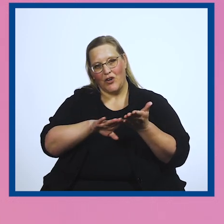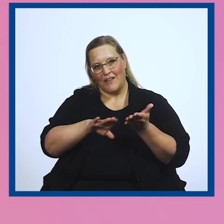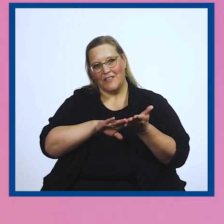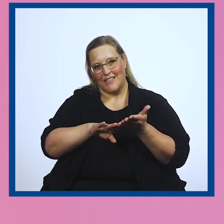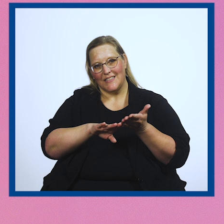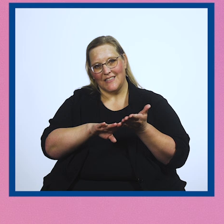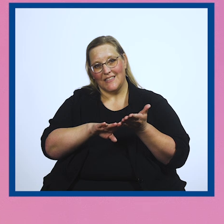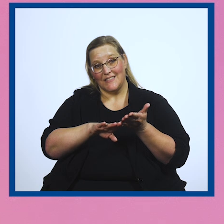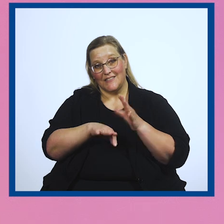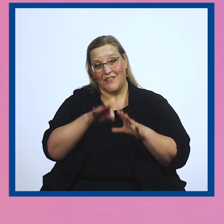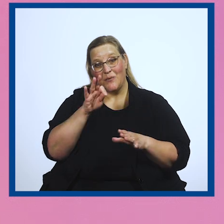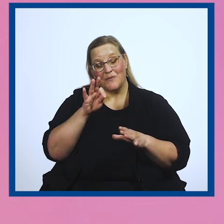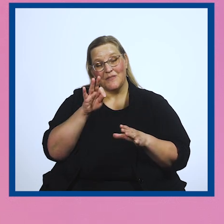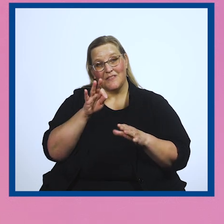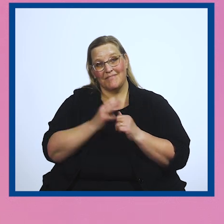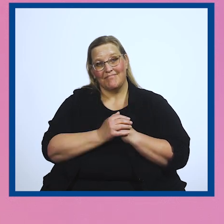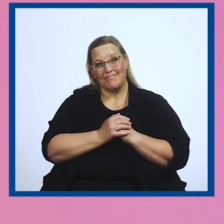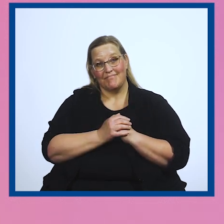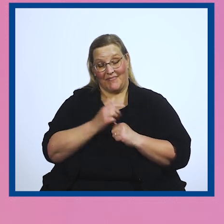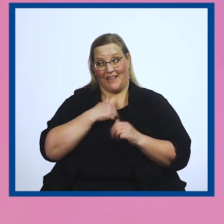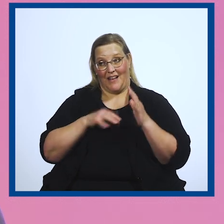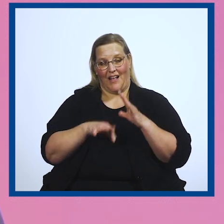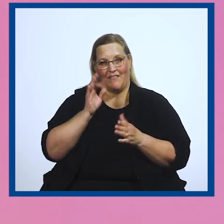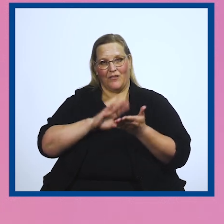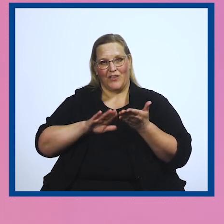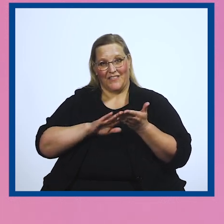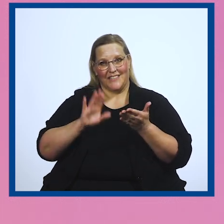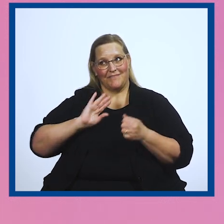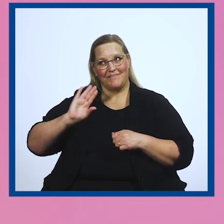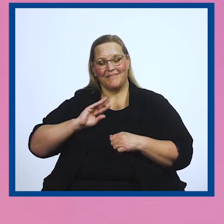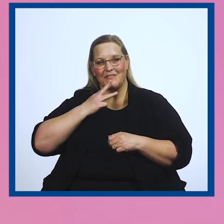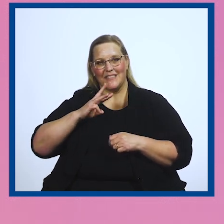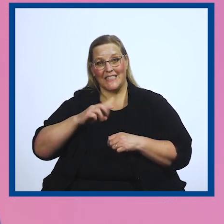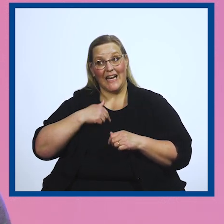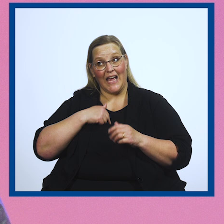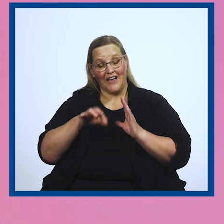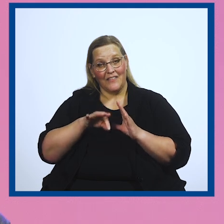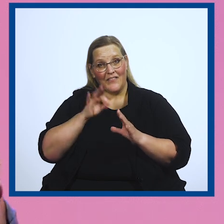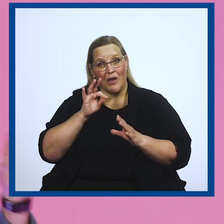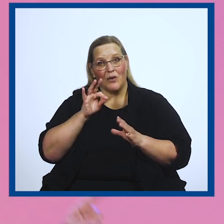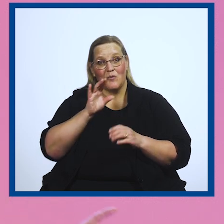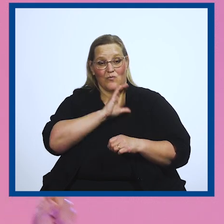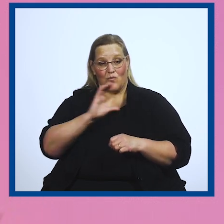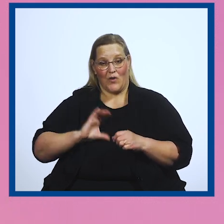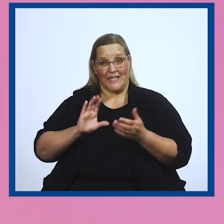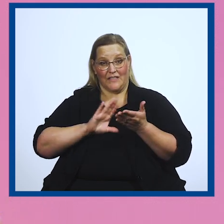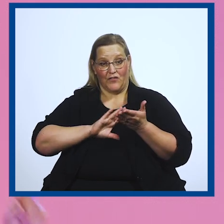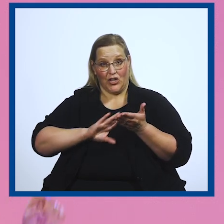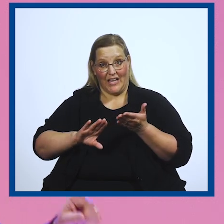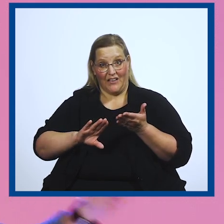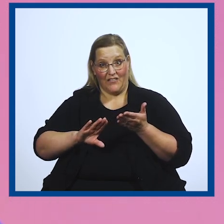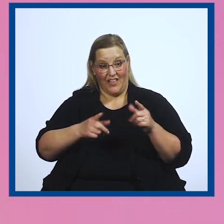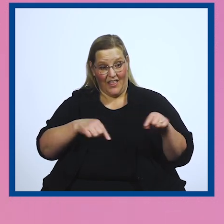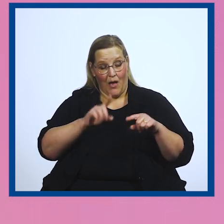Forgiveness is found. I found forgiveness that day. I found that the Christ that forgave them all the way